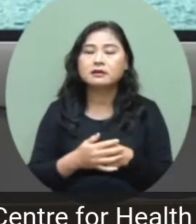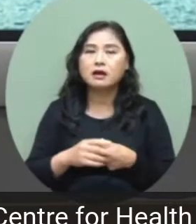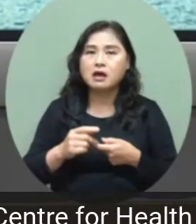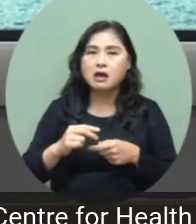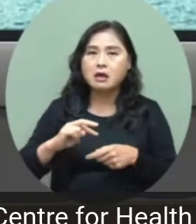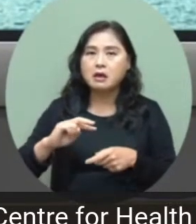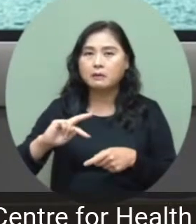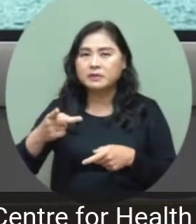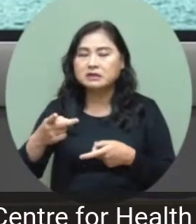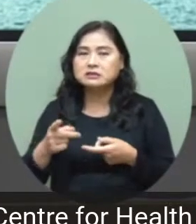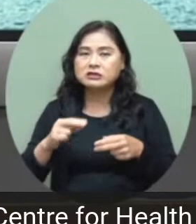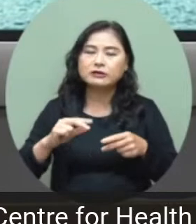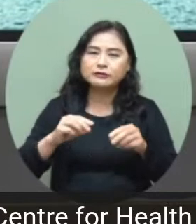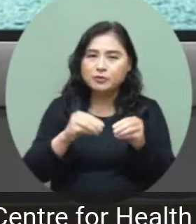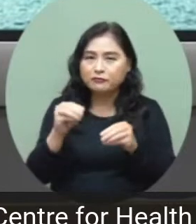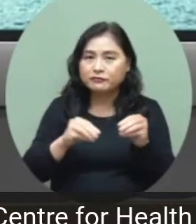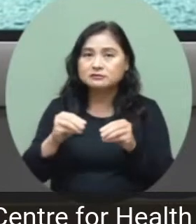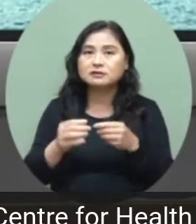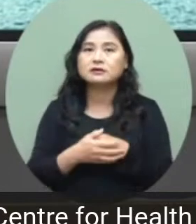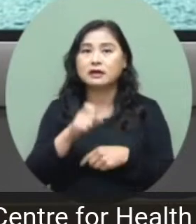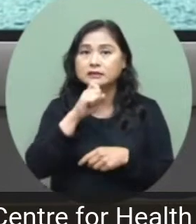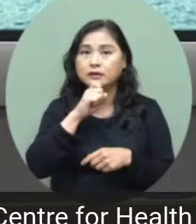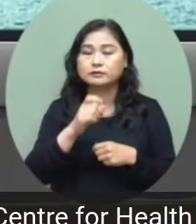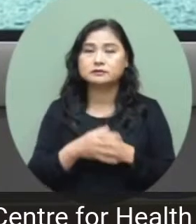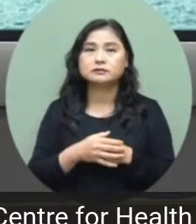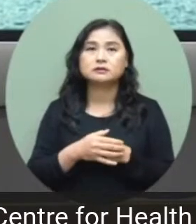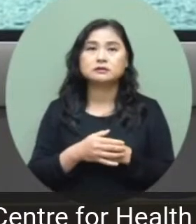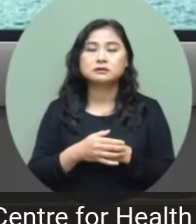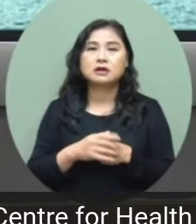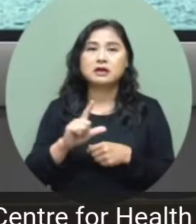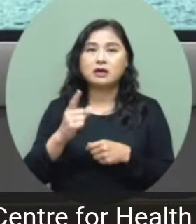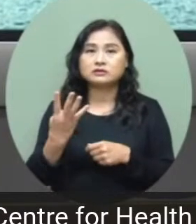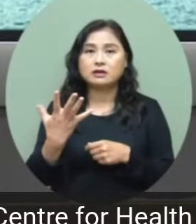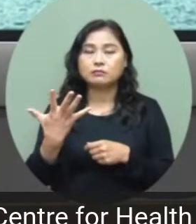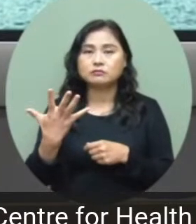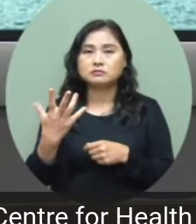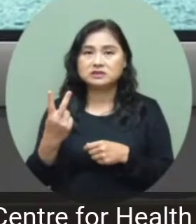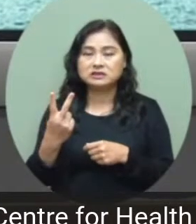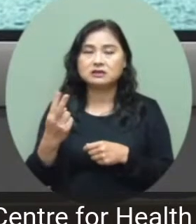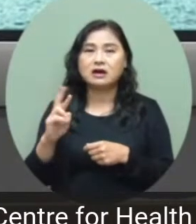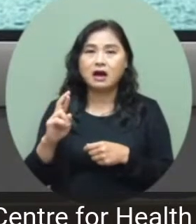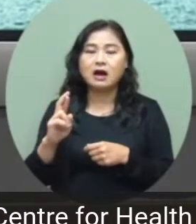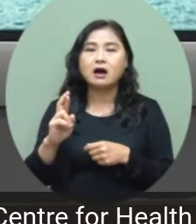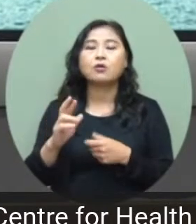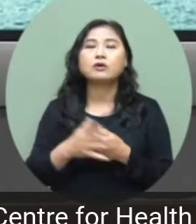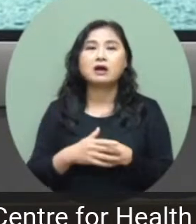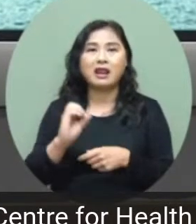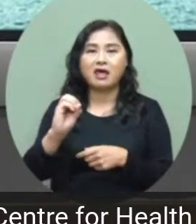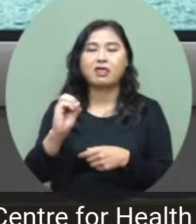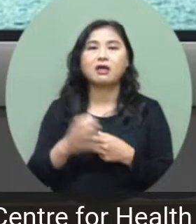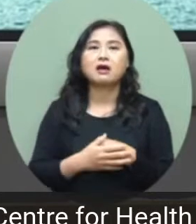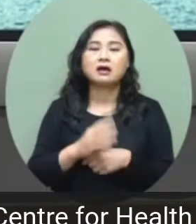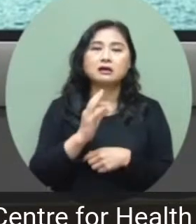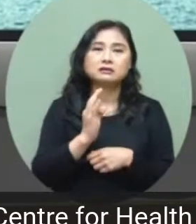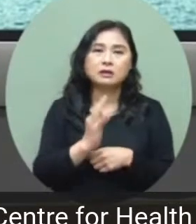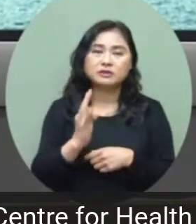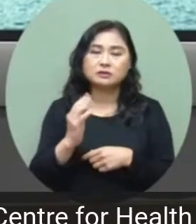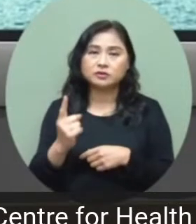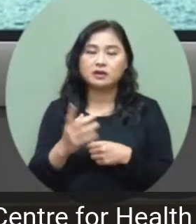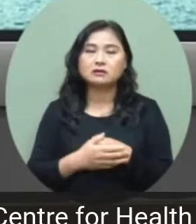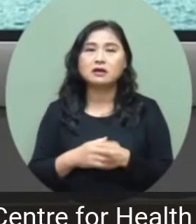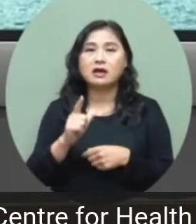conducted genome sequencing on 334 cases. Those with L452R are